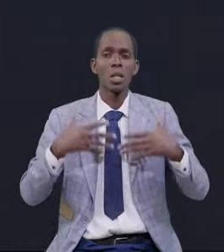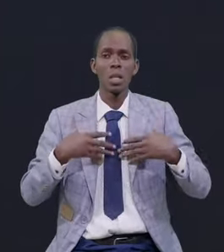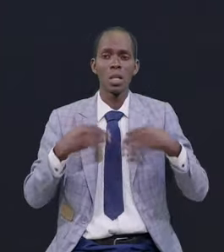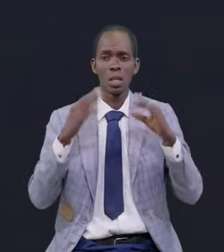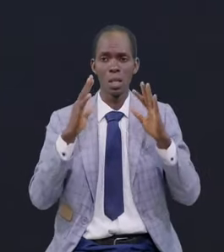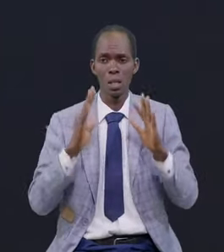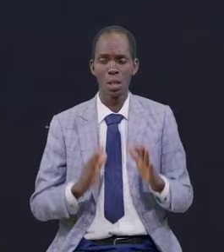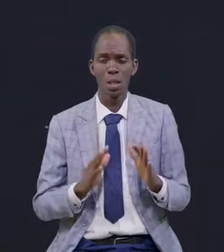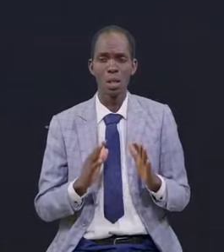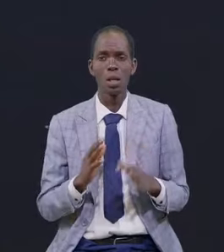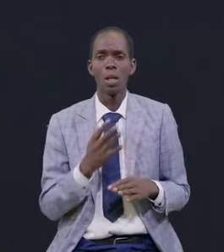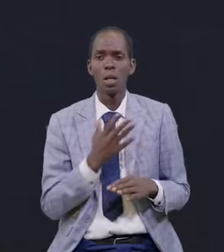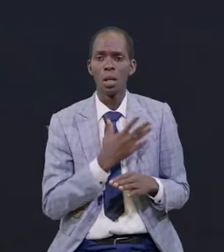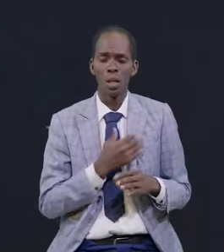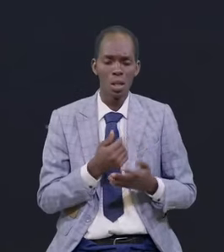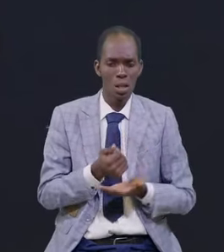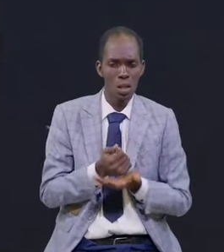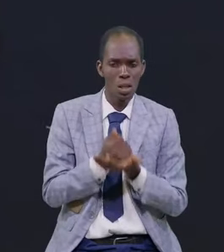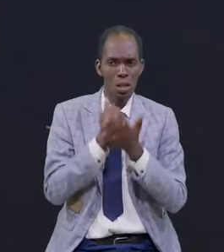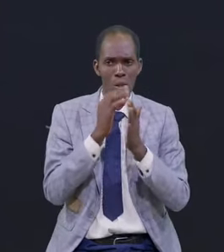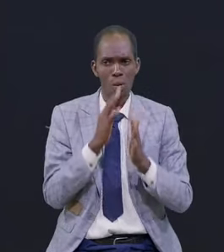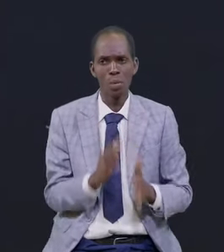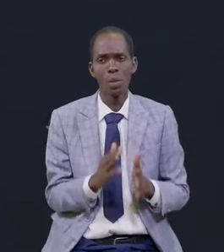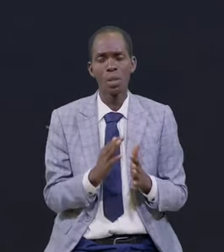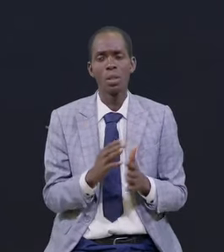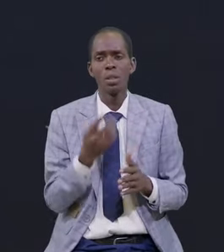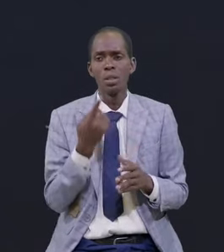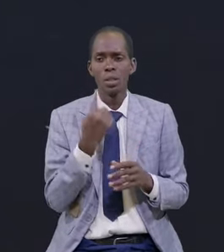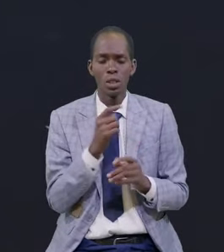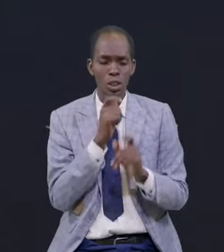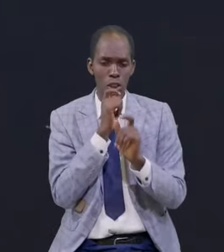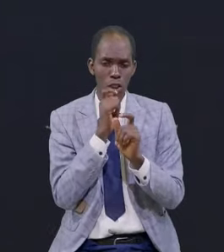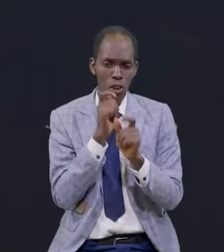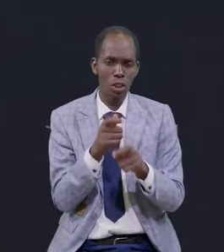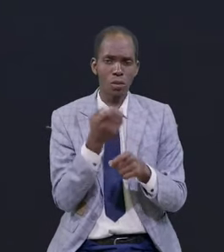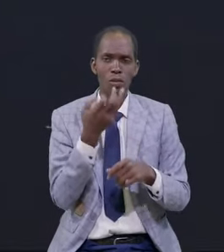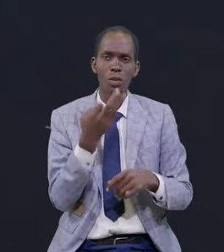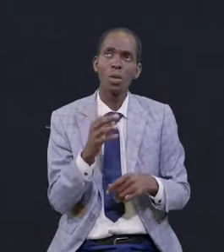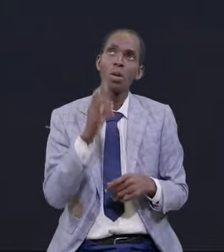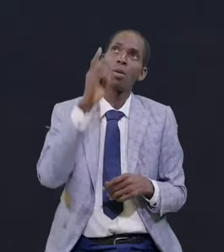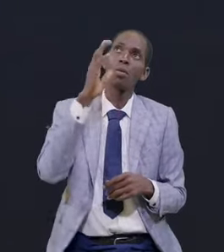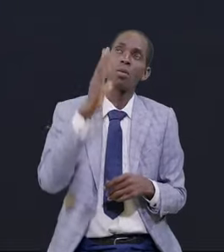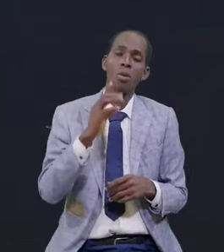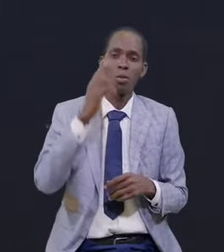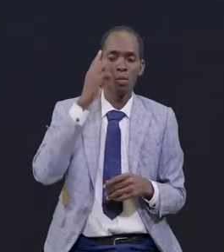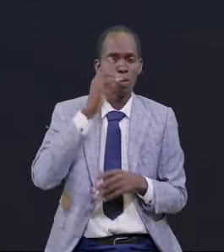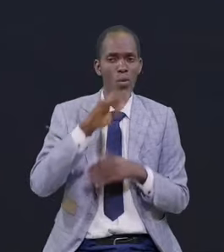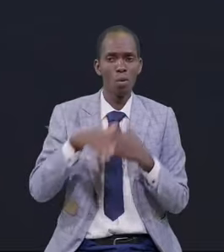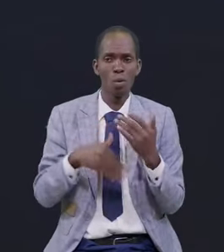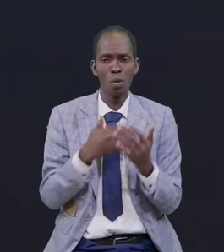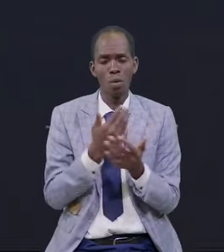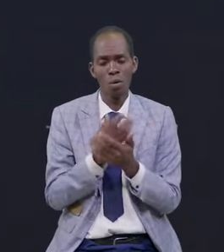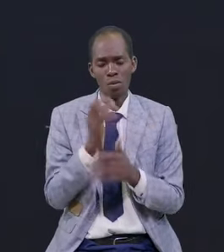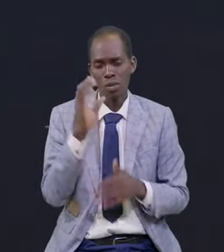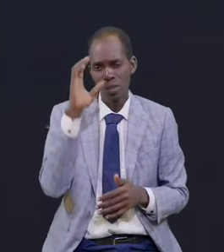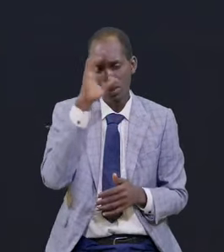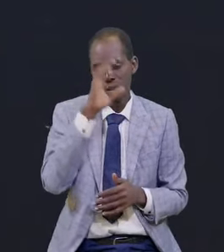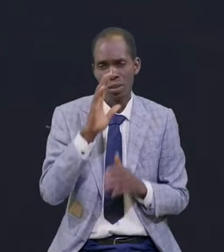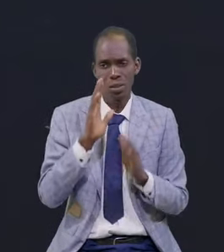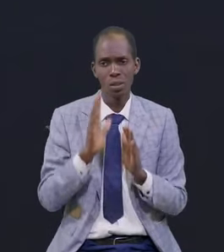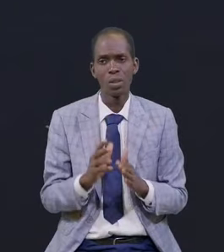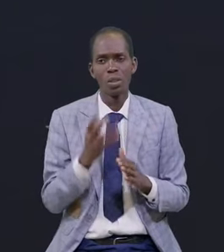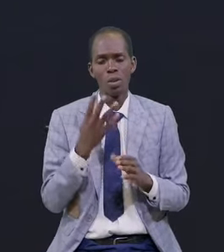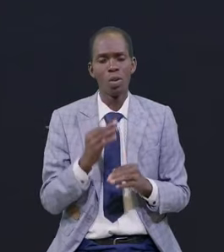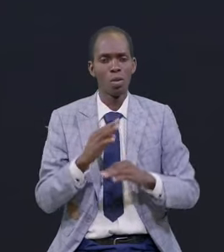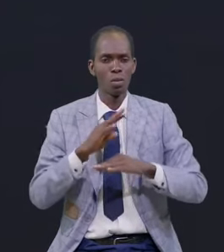for every one of us the gift of God for all Seekers of satisfaction pray call upon